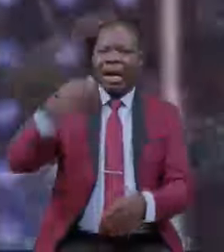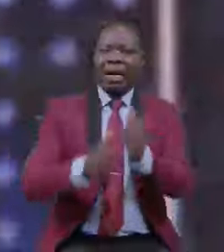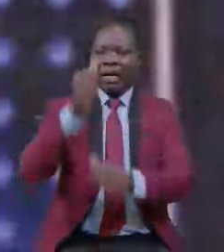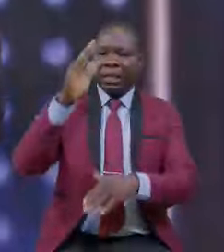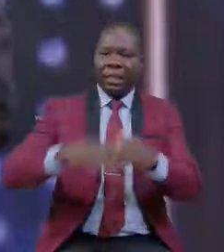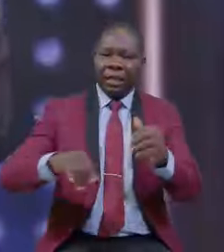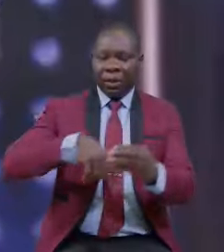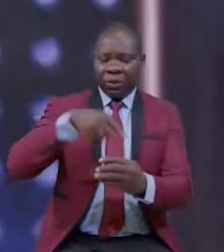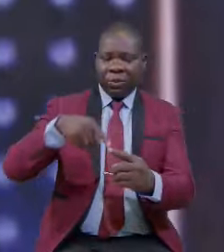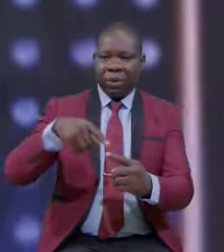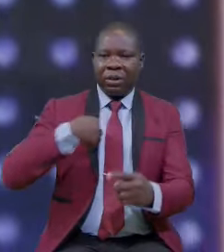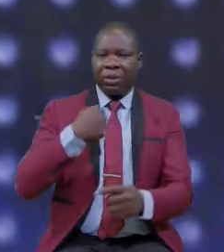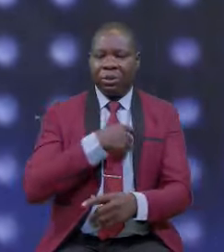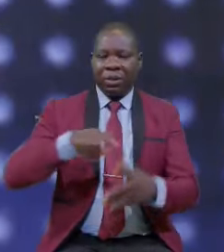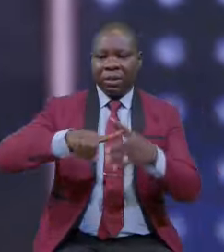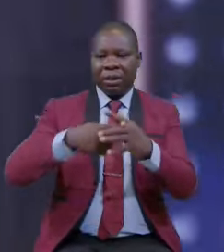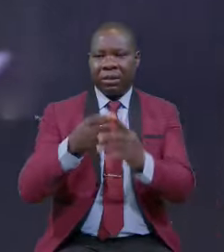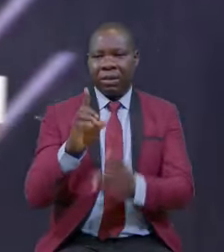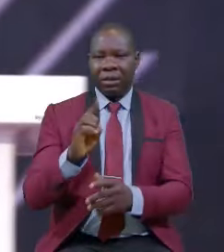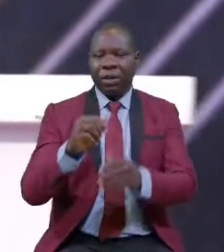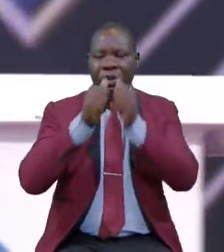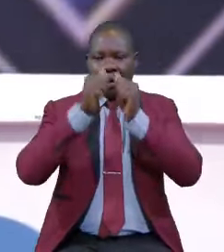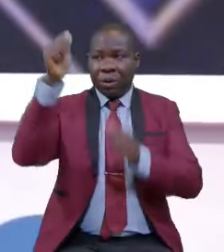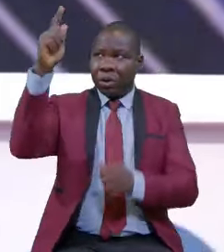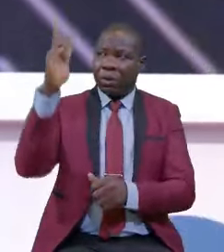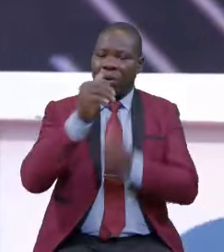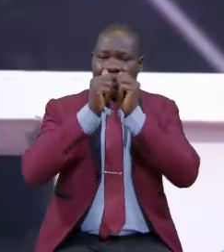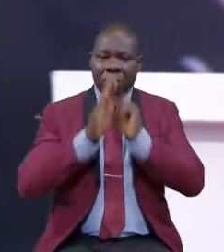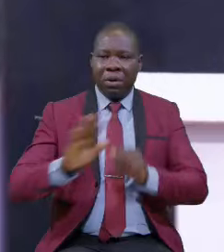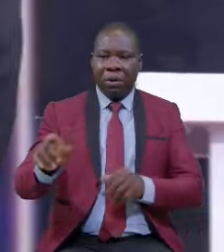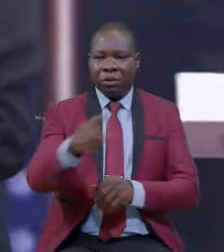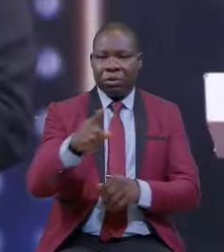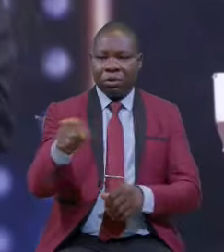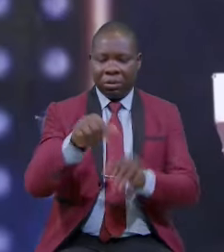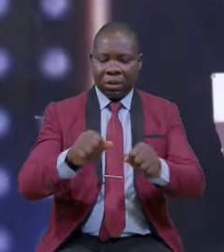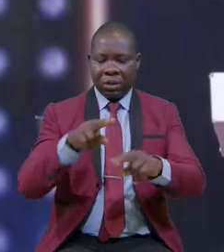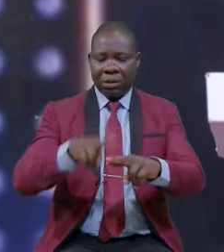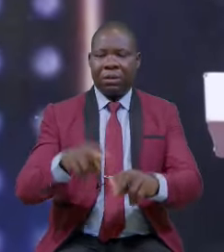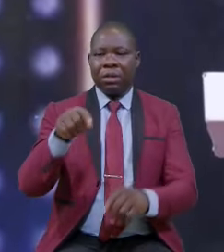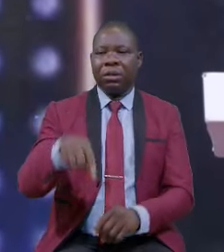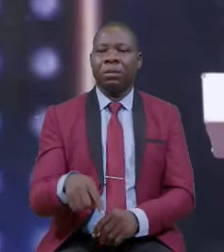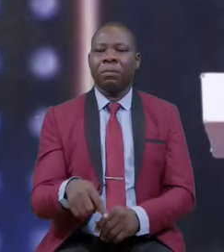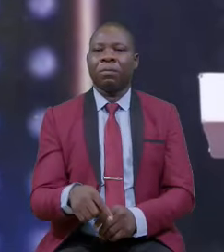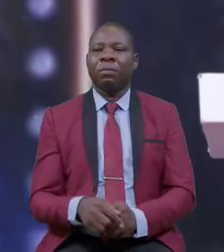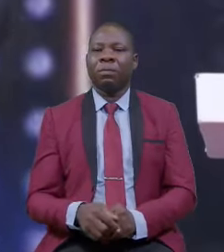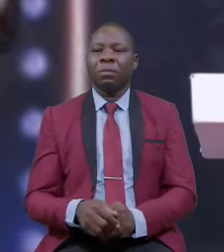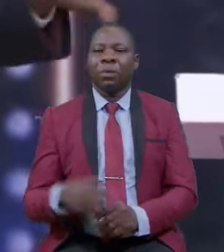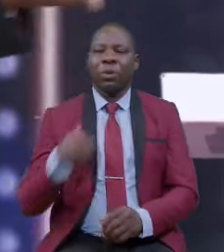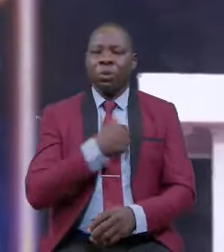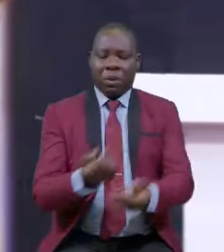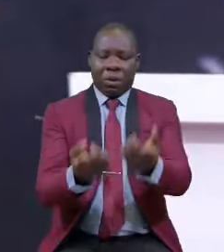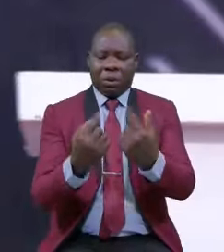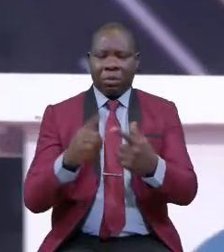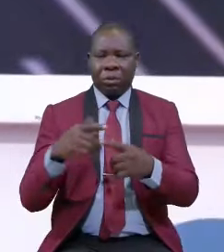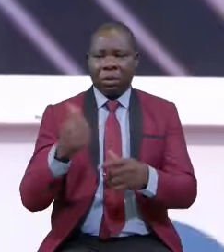Amen. God bless you. You can sit down. We're coming to a message that